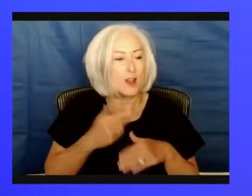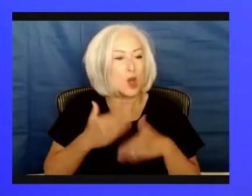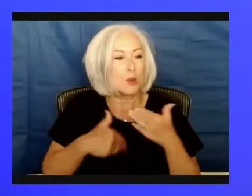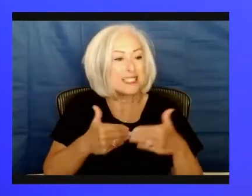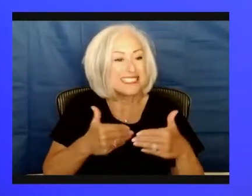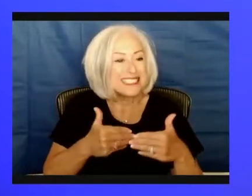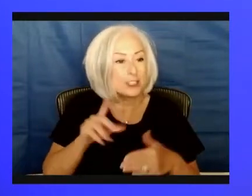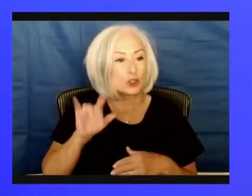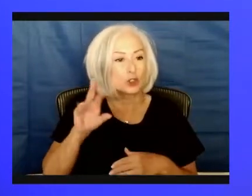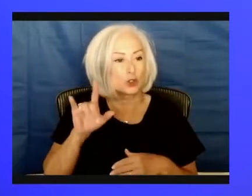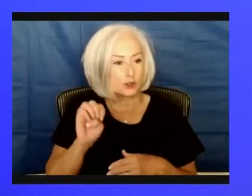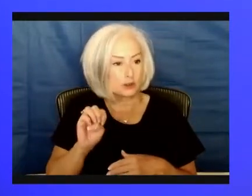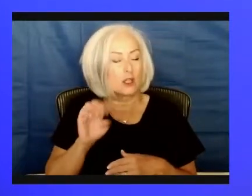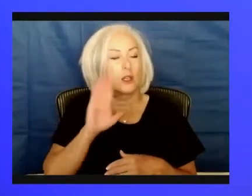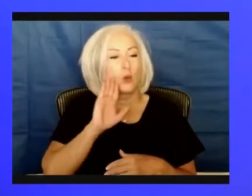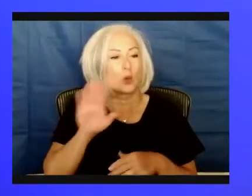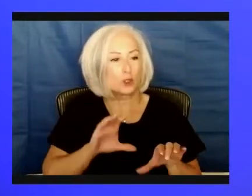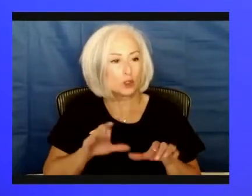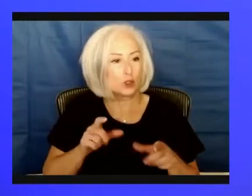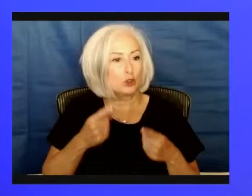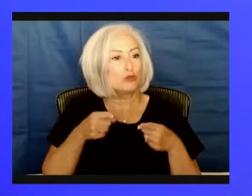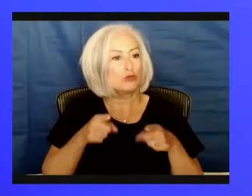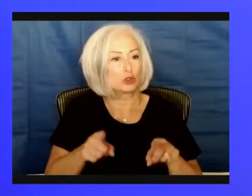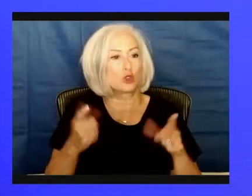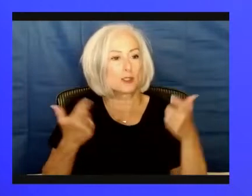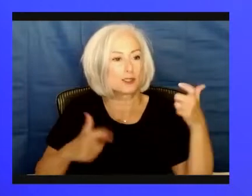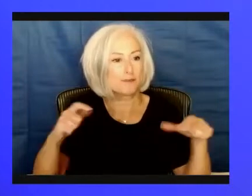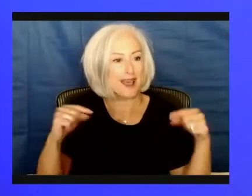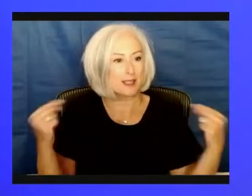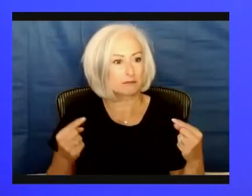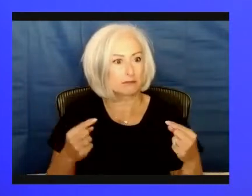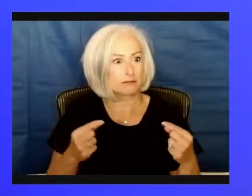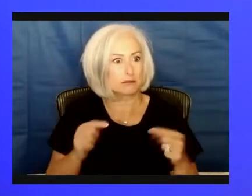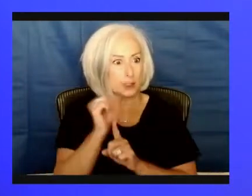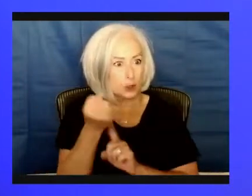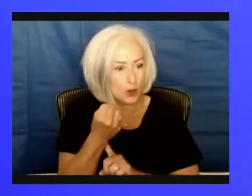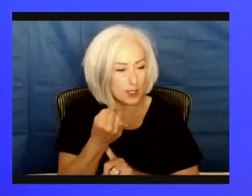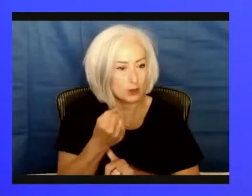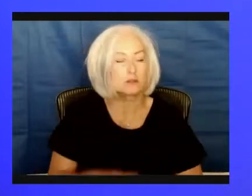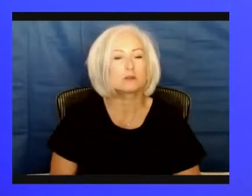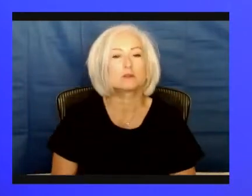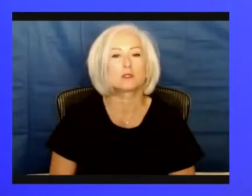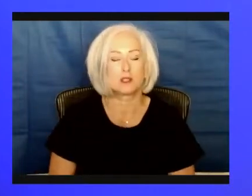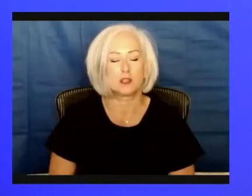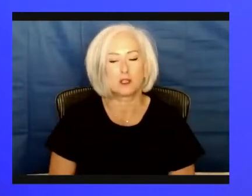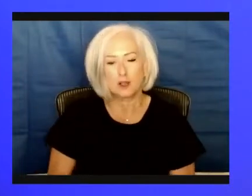So really making sure that that readiness is as up to speed, and we've thought about as many different